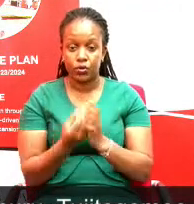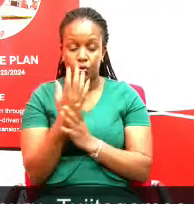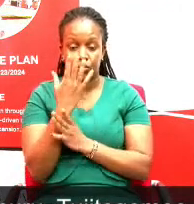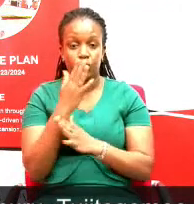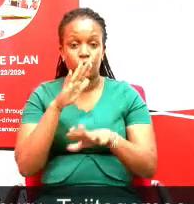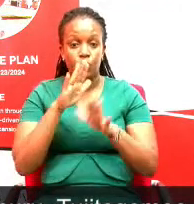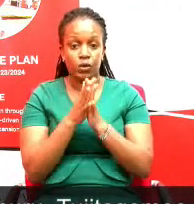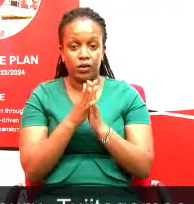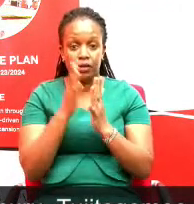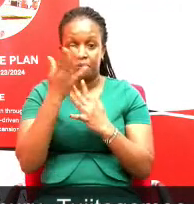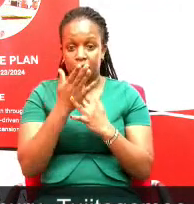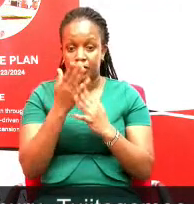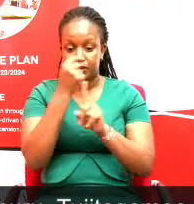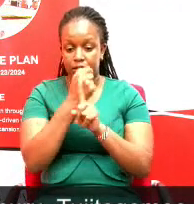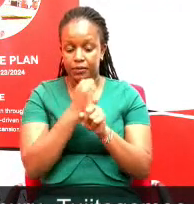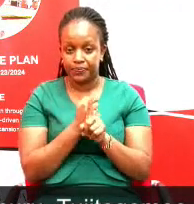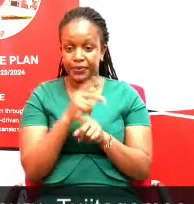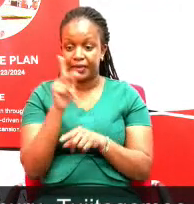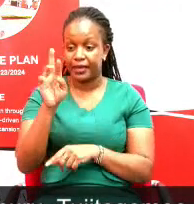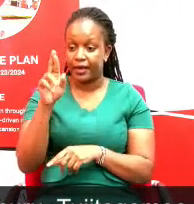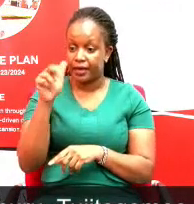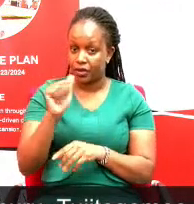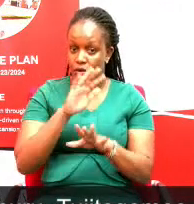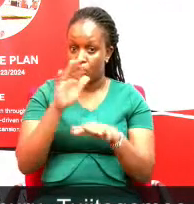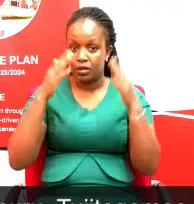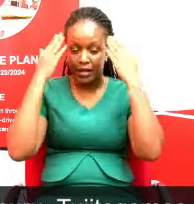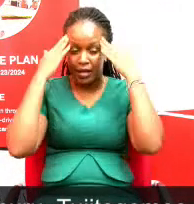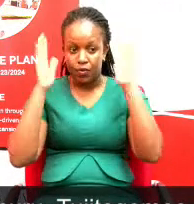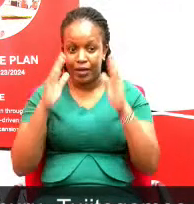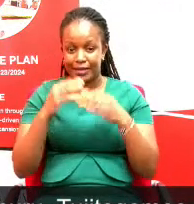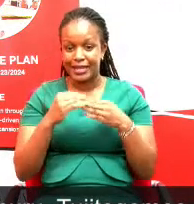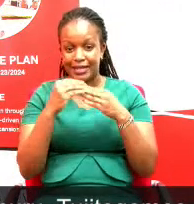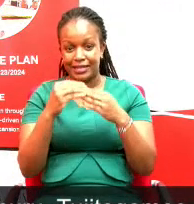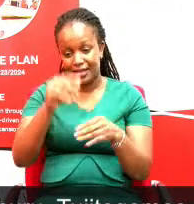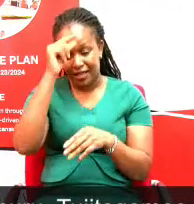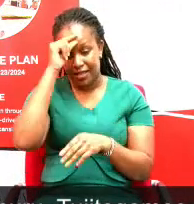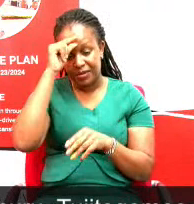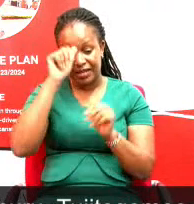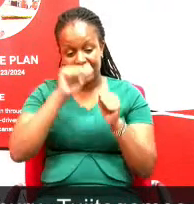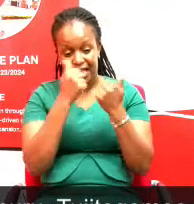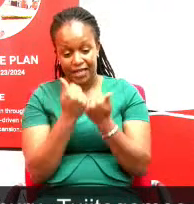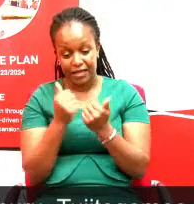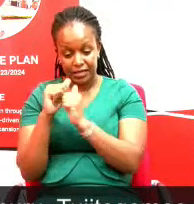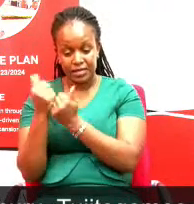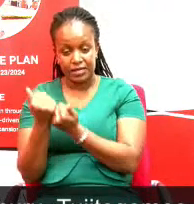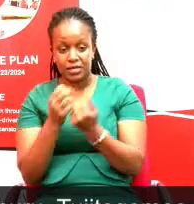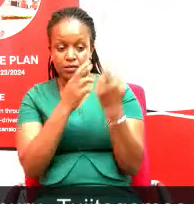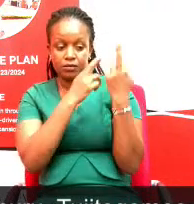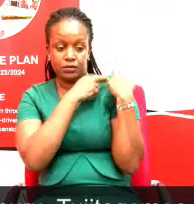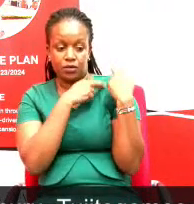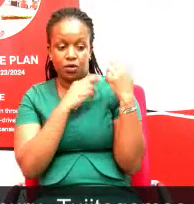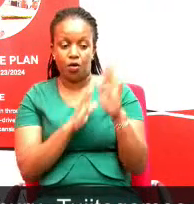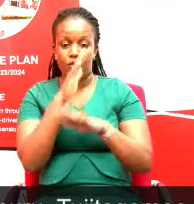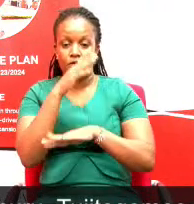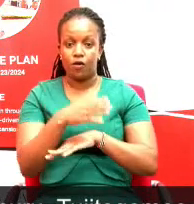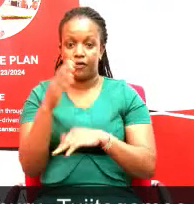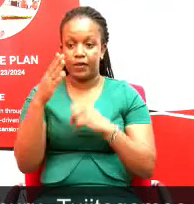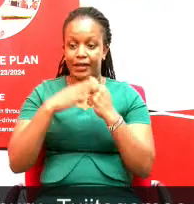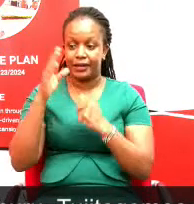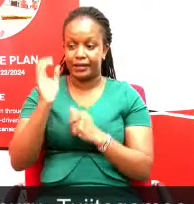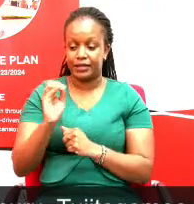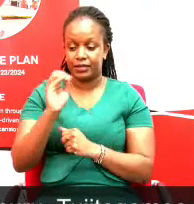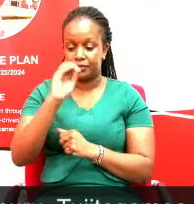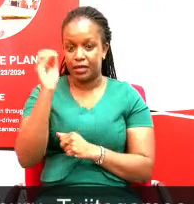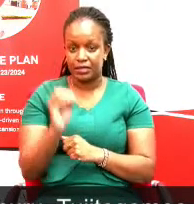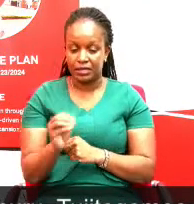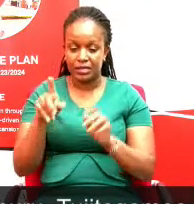term. KRA, as you all know, is the lead government agency responsible for collection of over 90% of exchequer revenue.